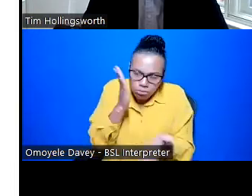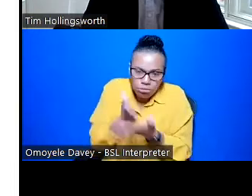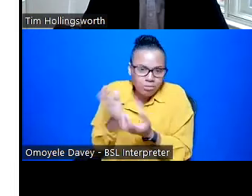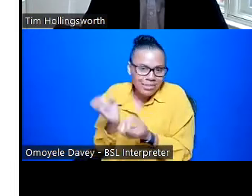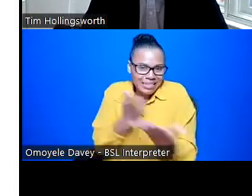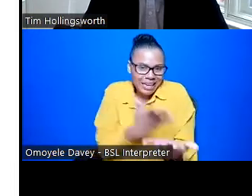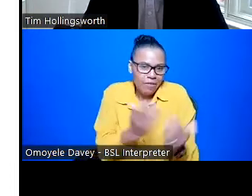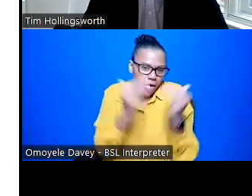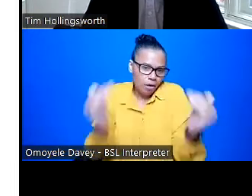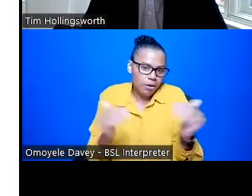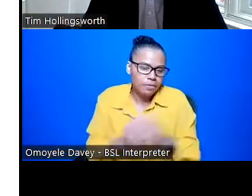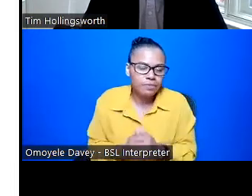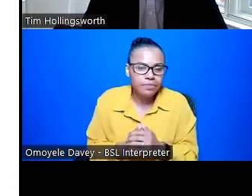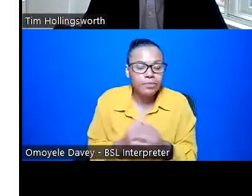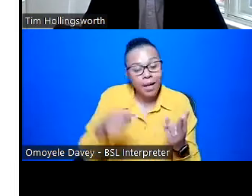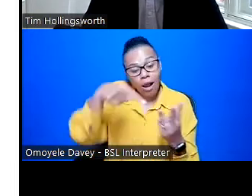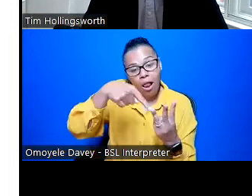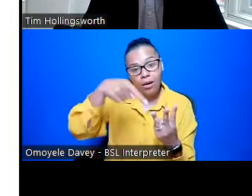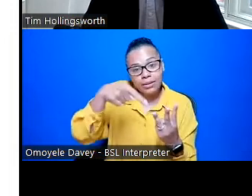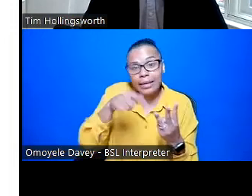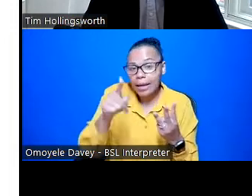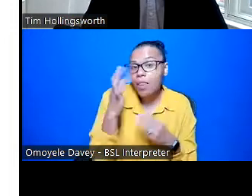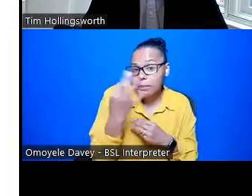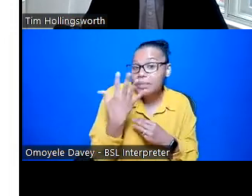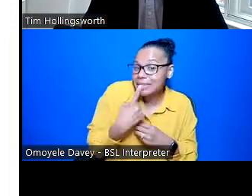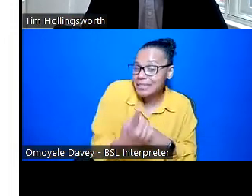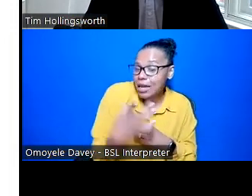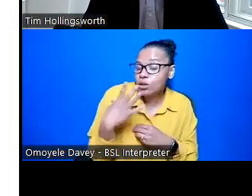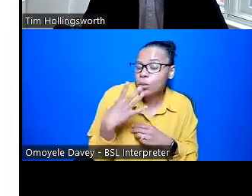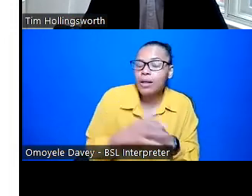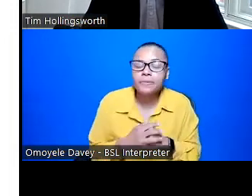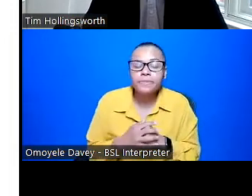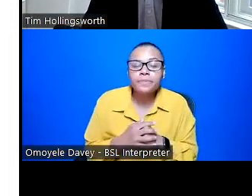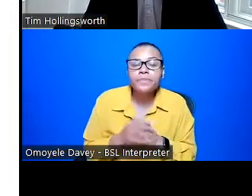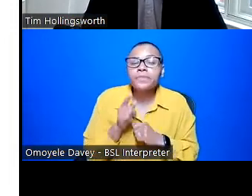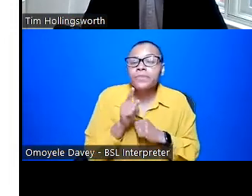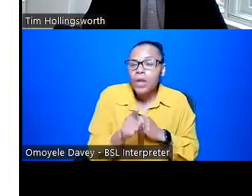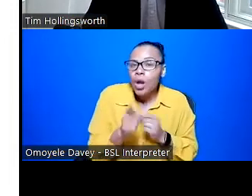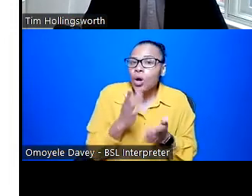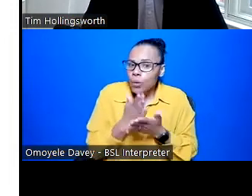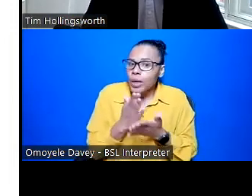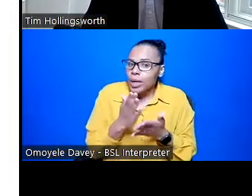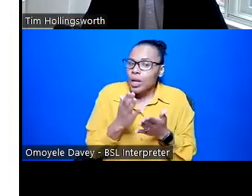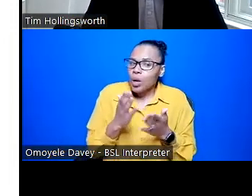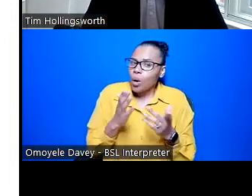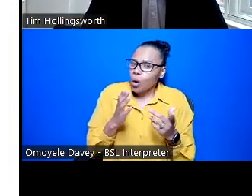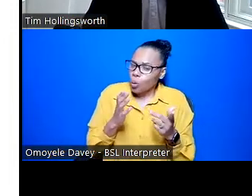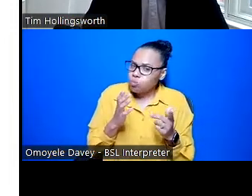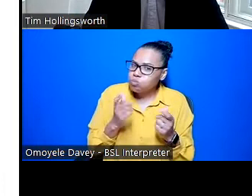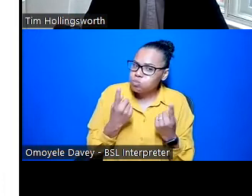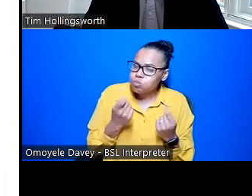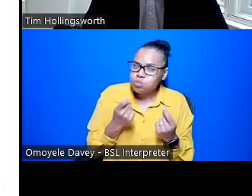then lastly, again, mentioned by the Minister, a very fundamental shift, quite radical shift, in fact, in the way we work with